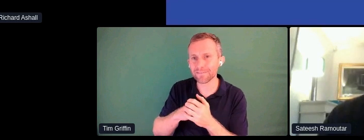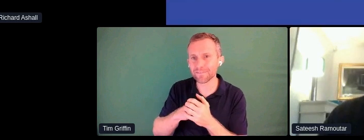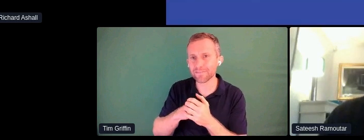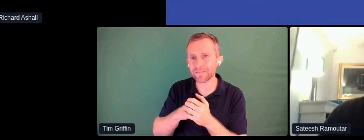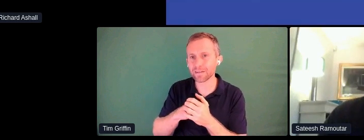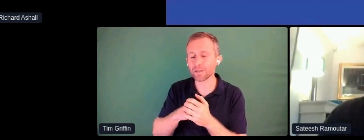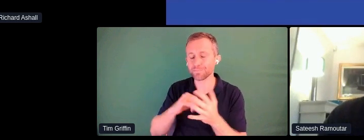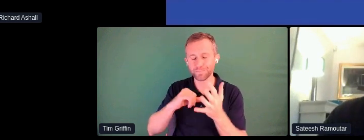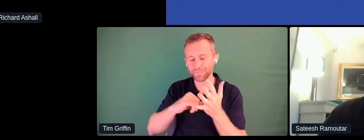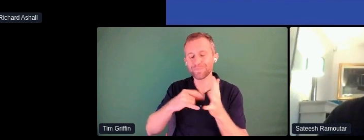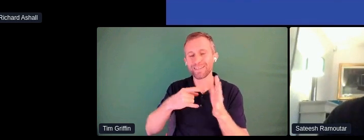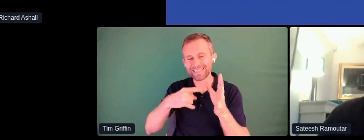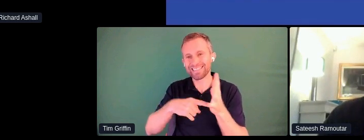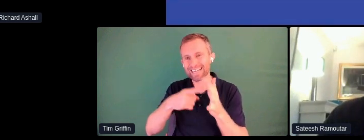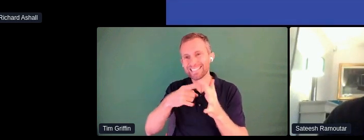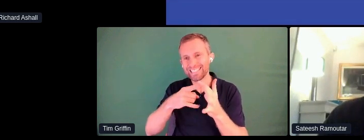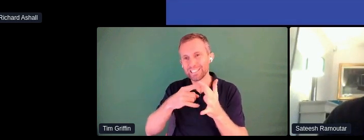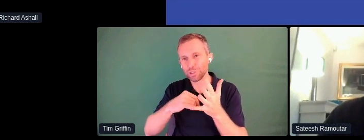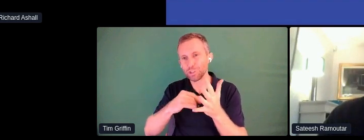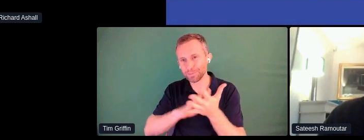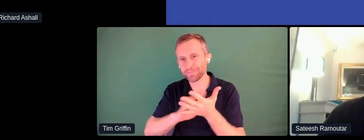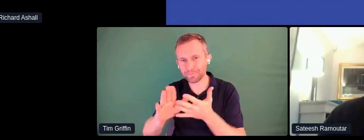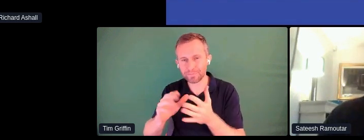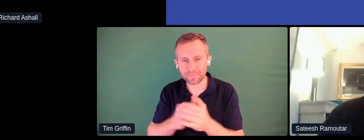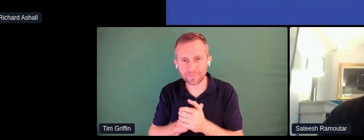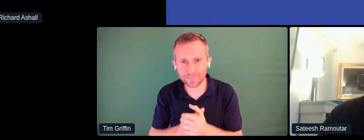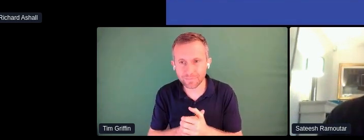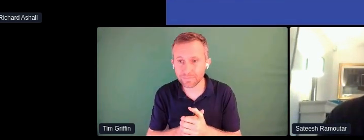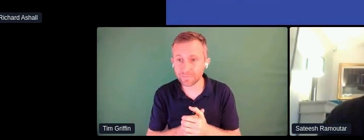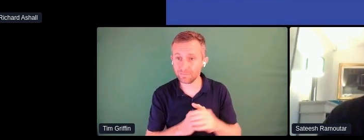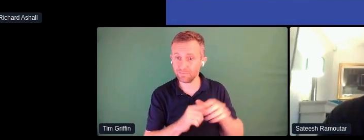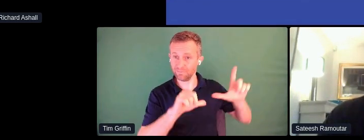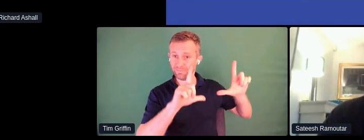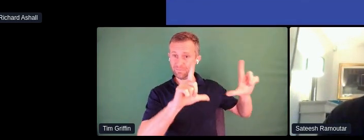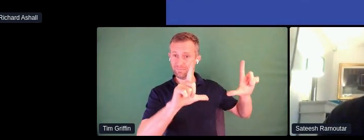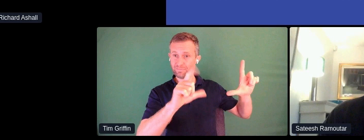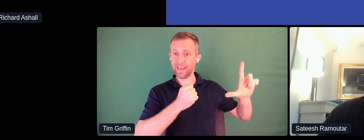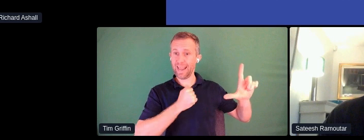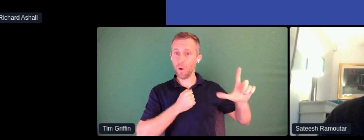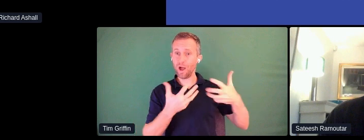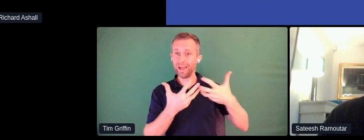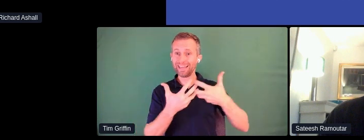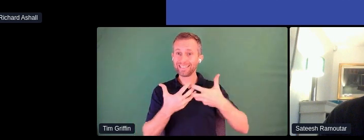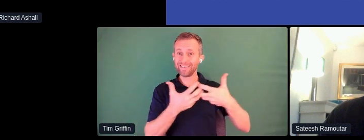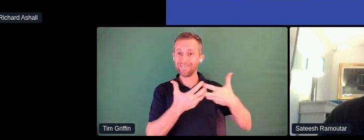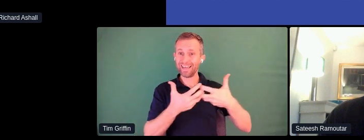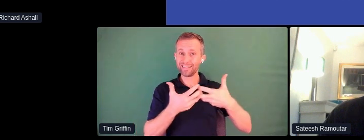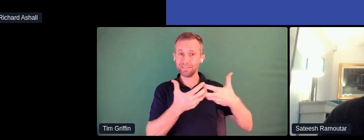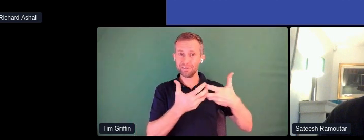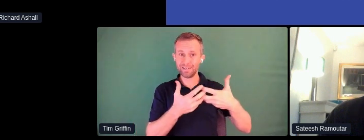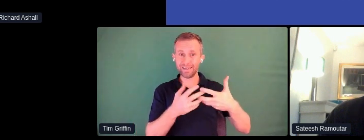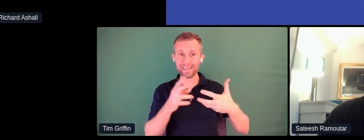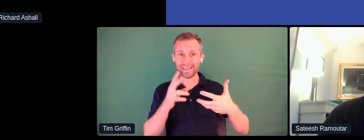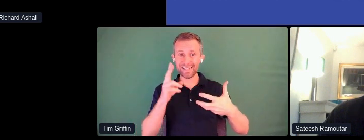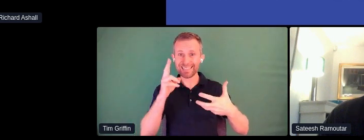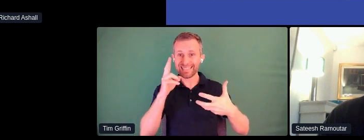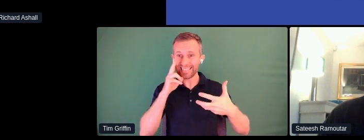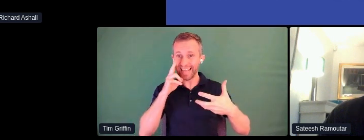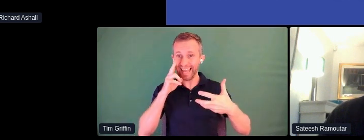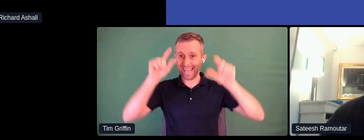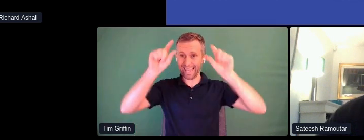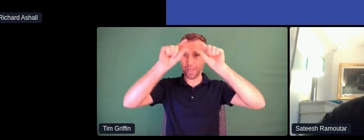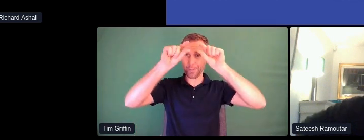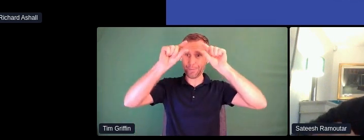run through of our interface. And before I start, just to make a note that the top and bottom blue bars are actually part of